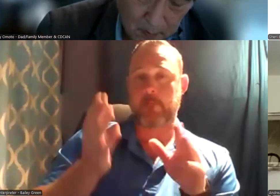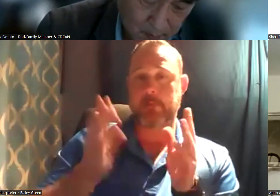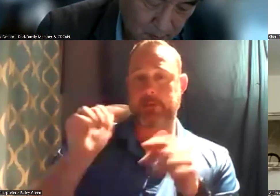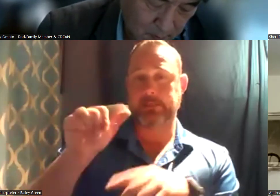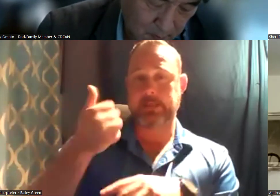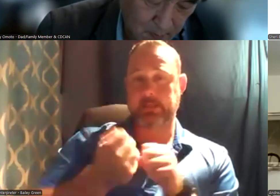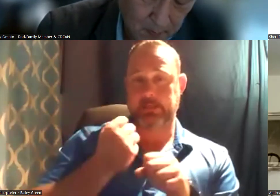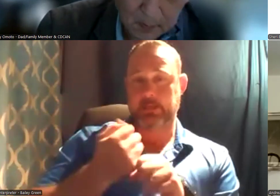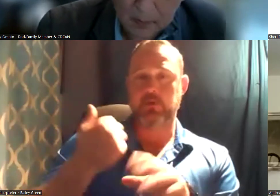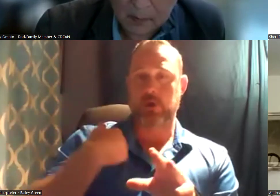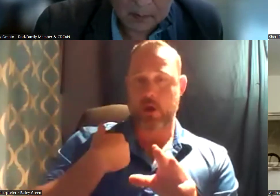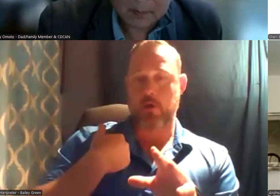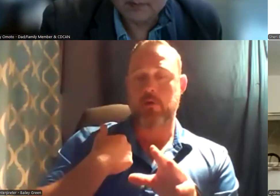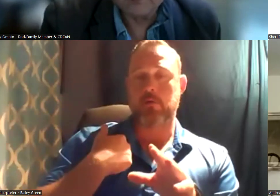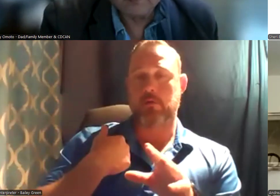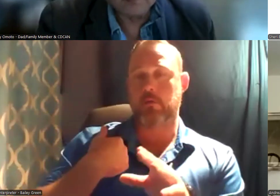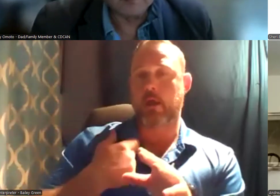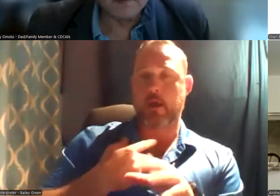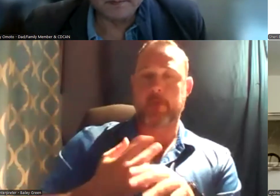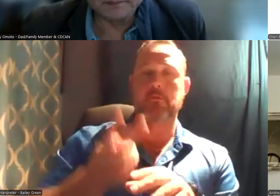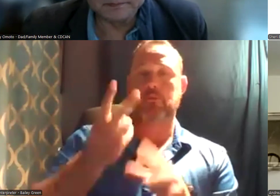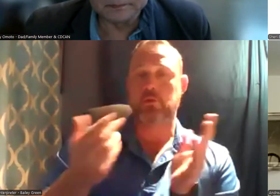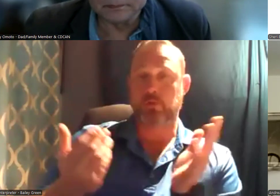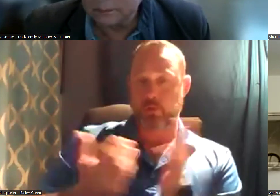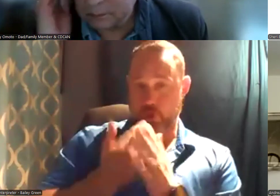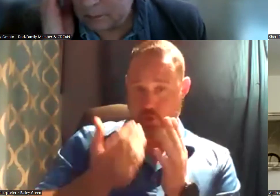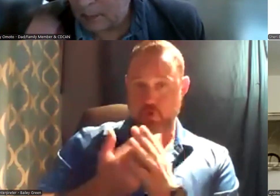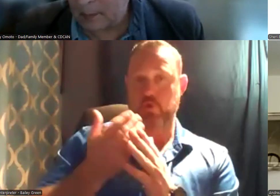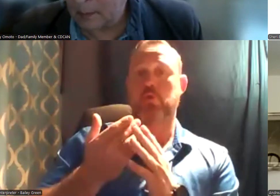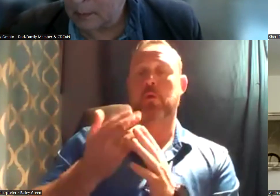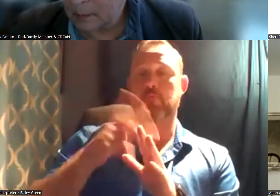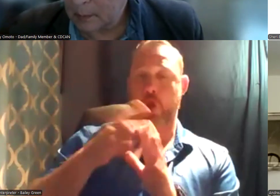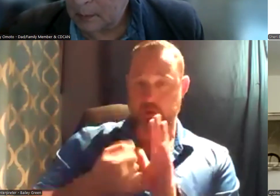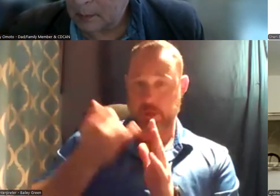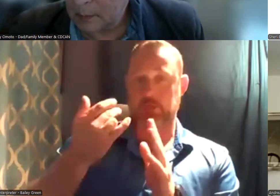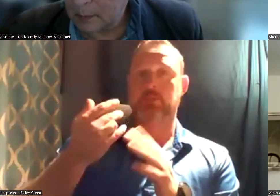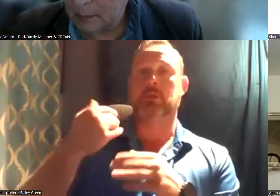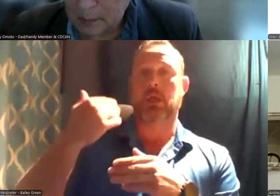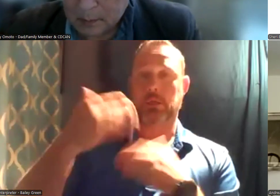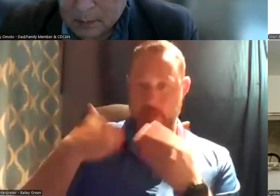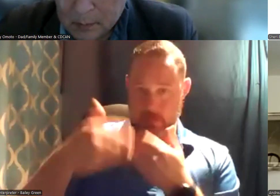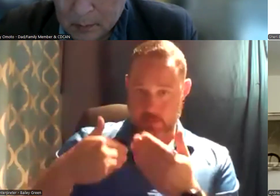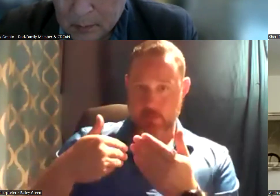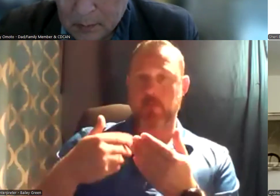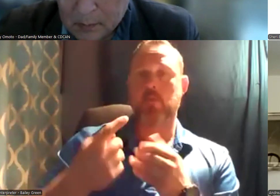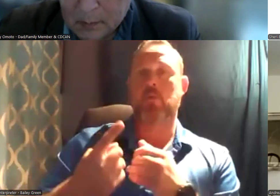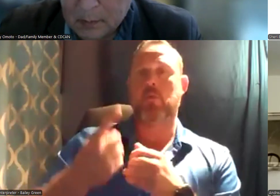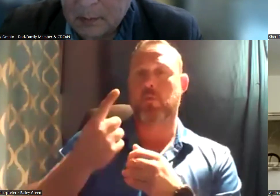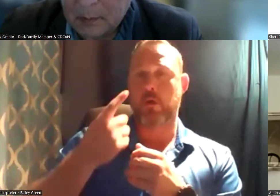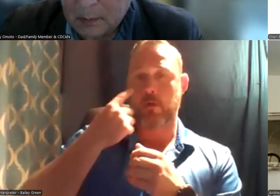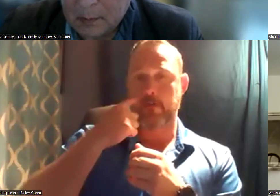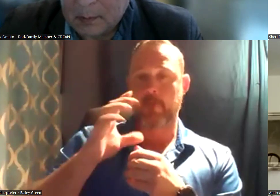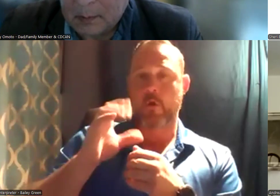ago. We do have 2 new affordable housing projects coming up and maybe more. One is for